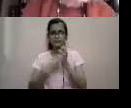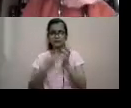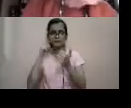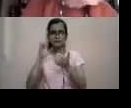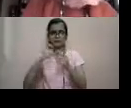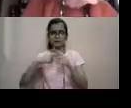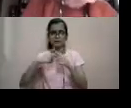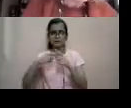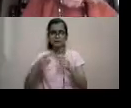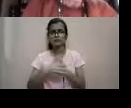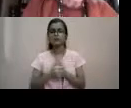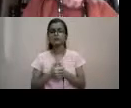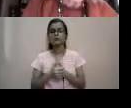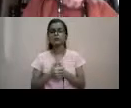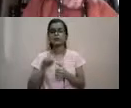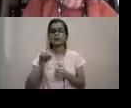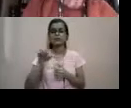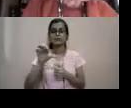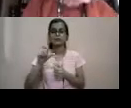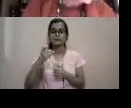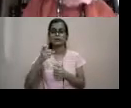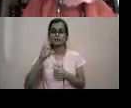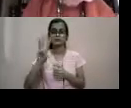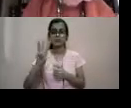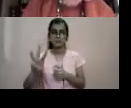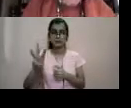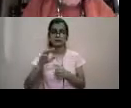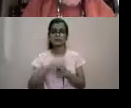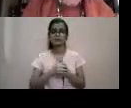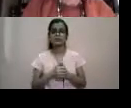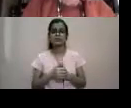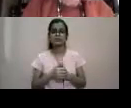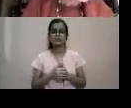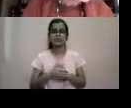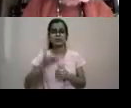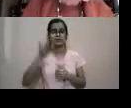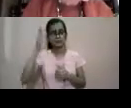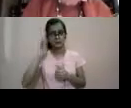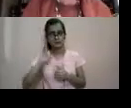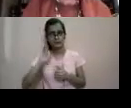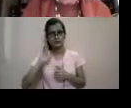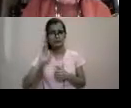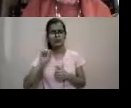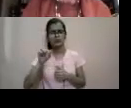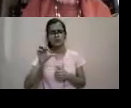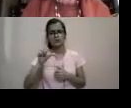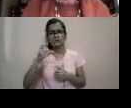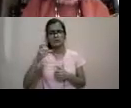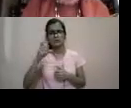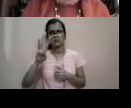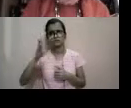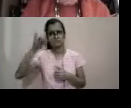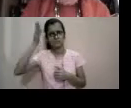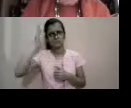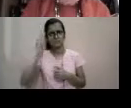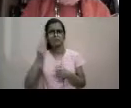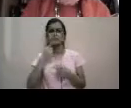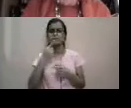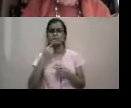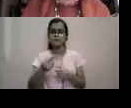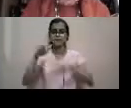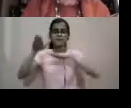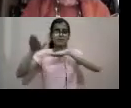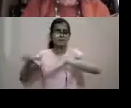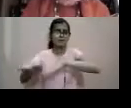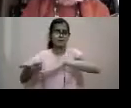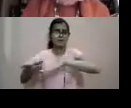in the late 20th century, spoke of dependency as